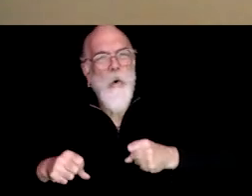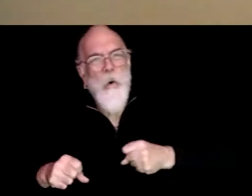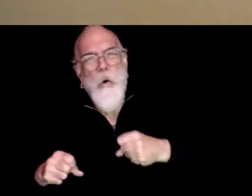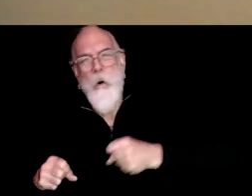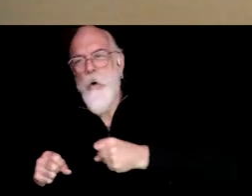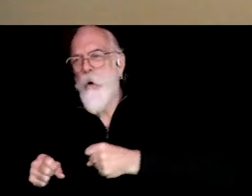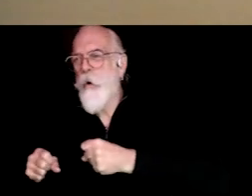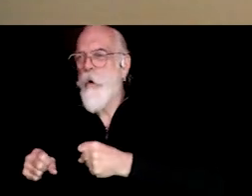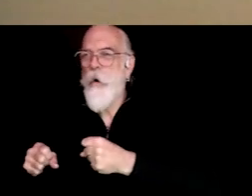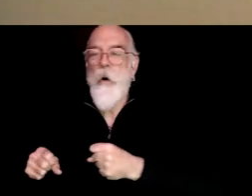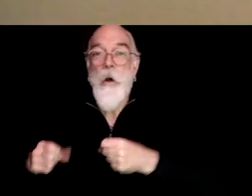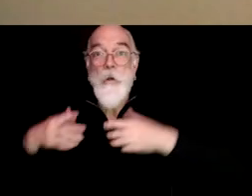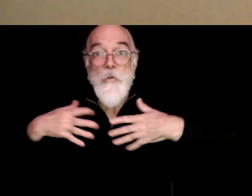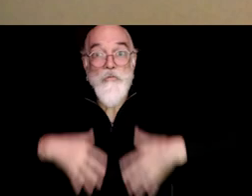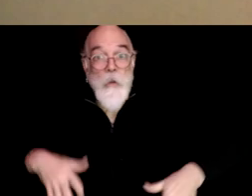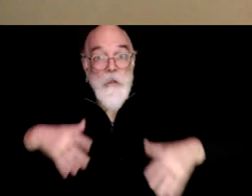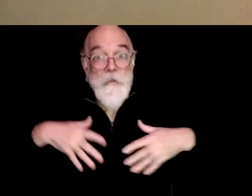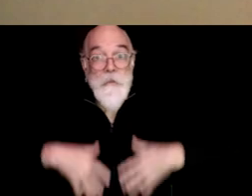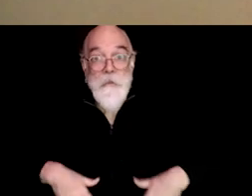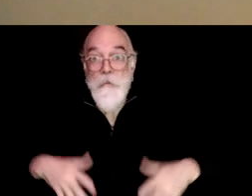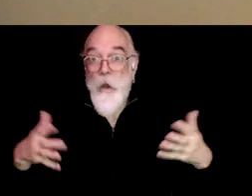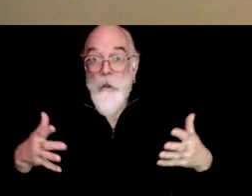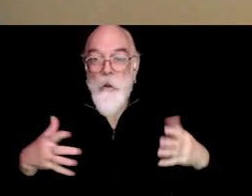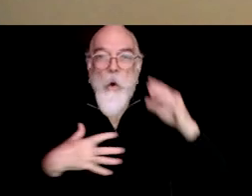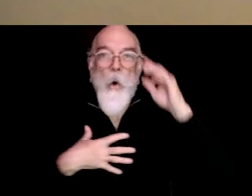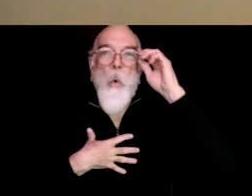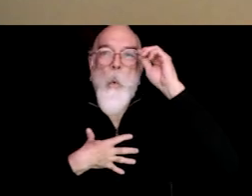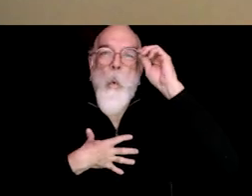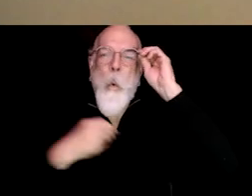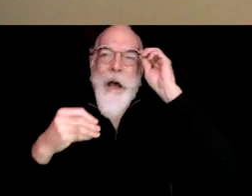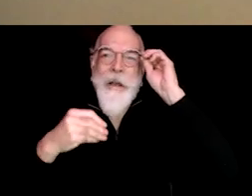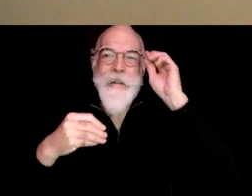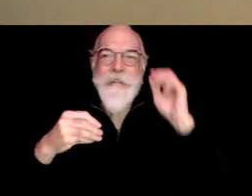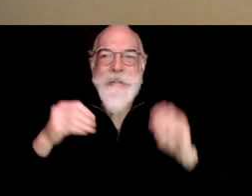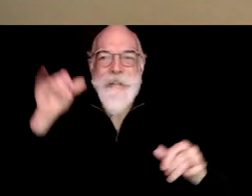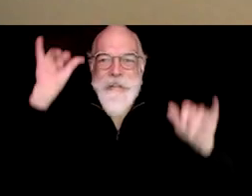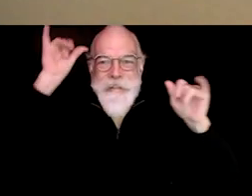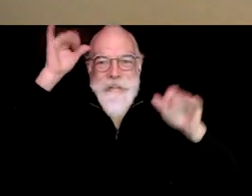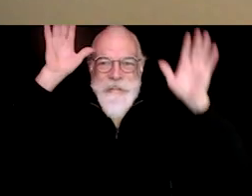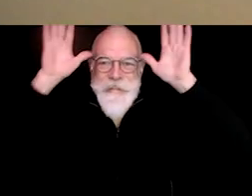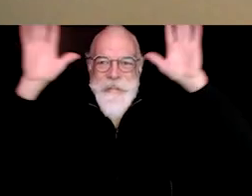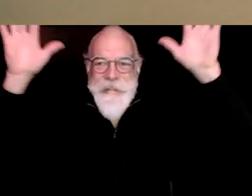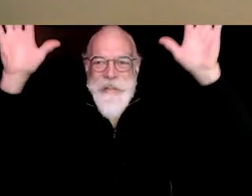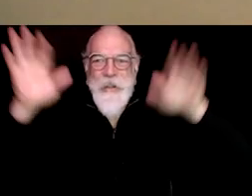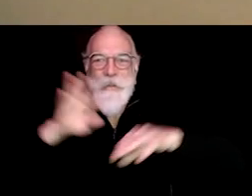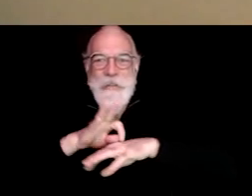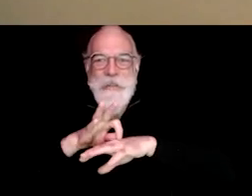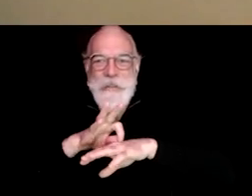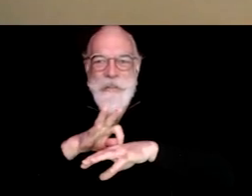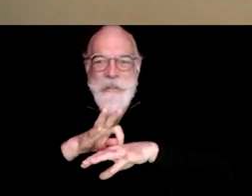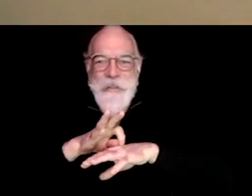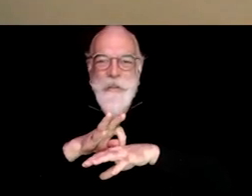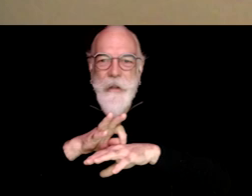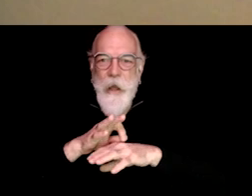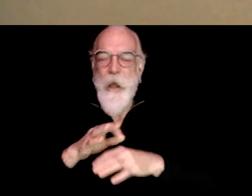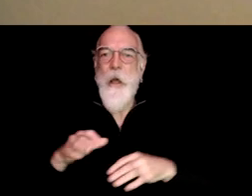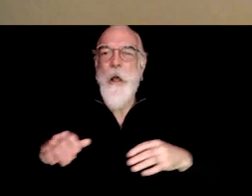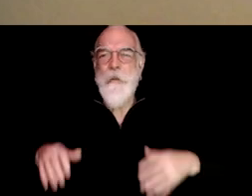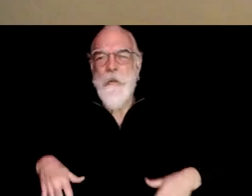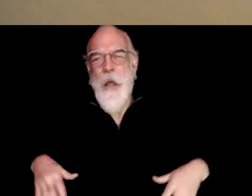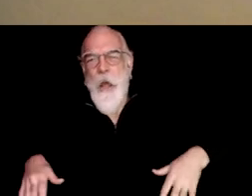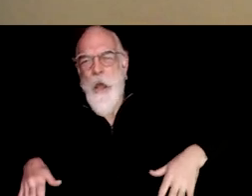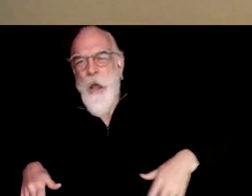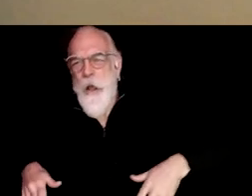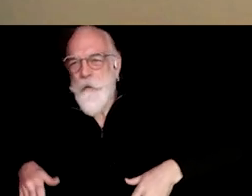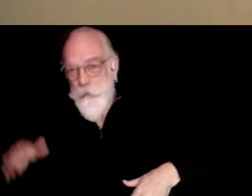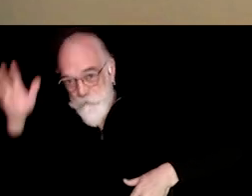end, wearing white buckskin, the head of a deer above the human head, with